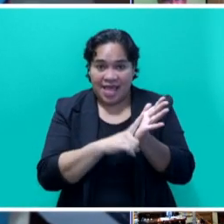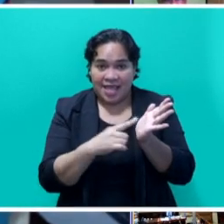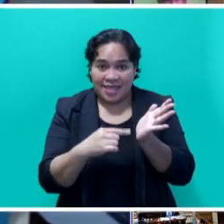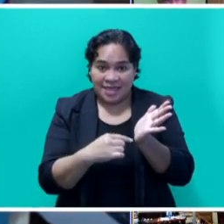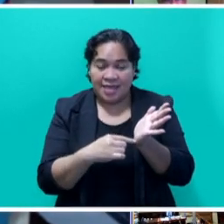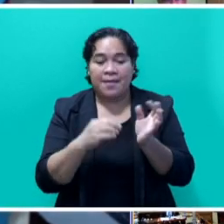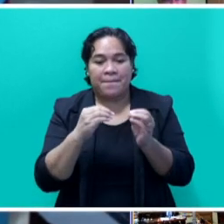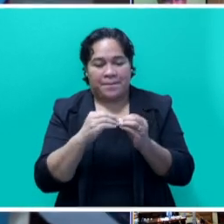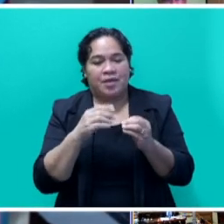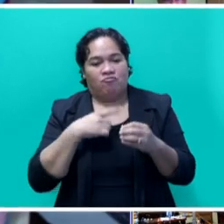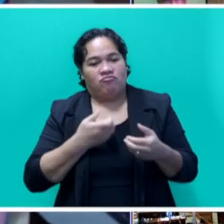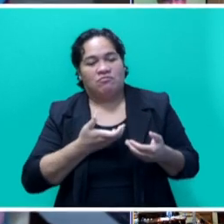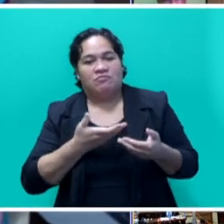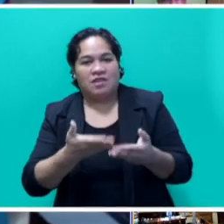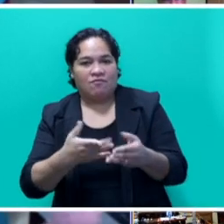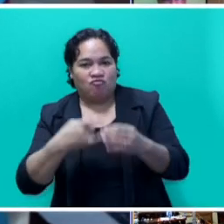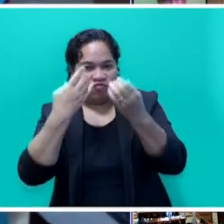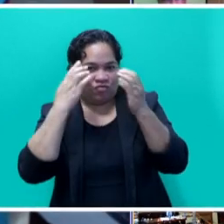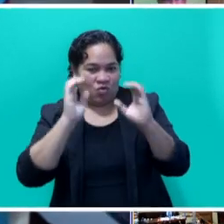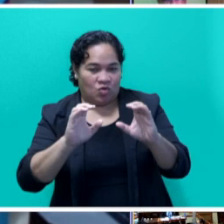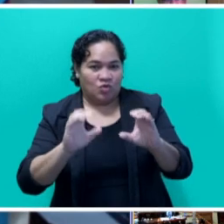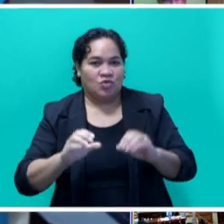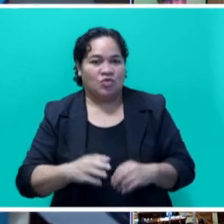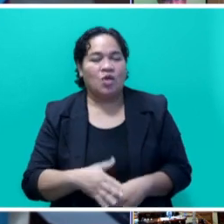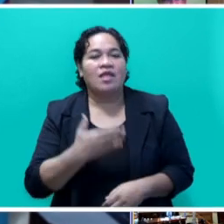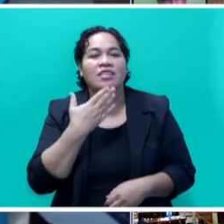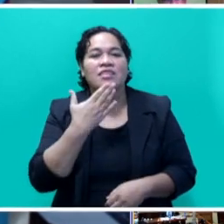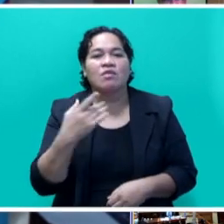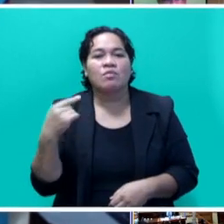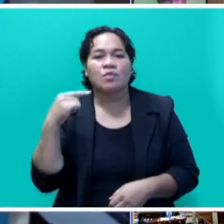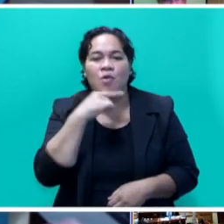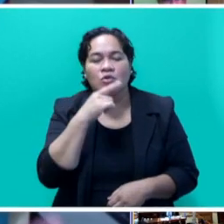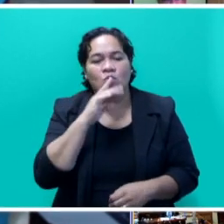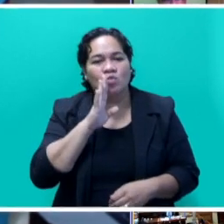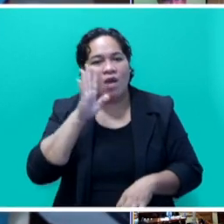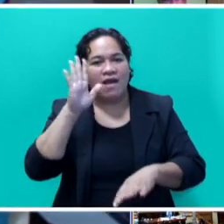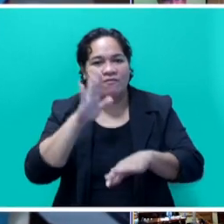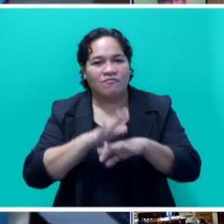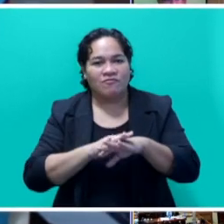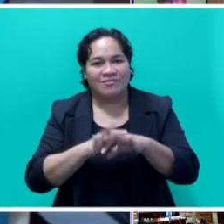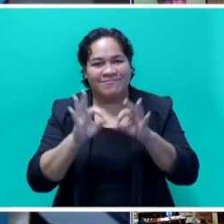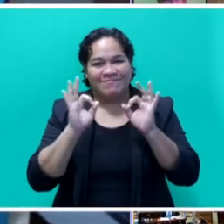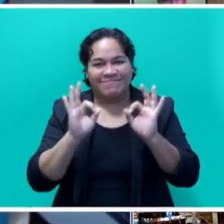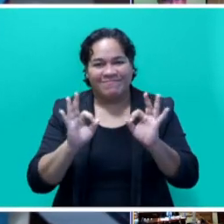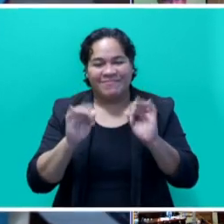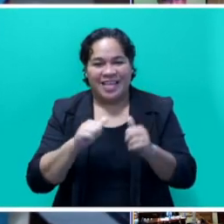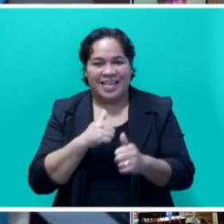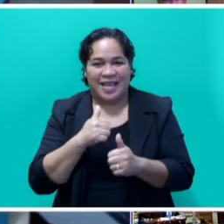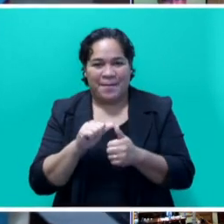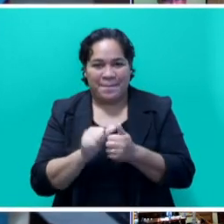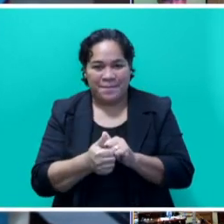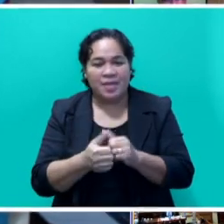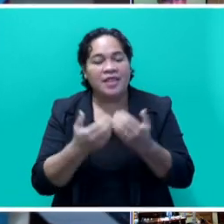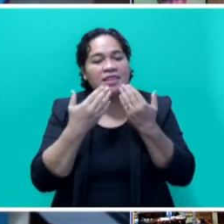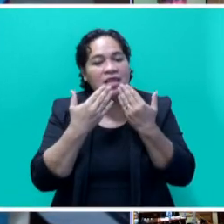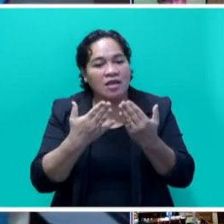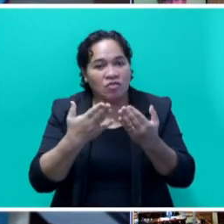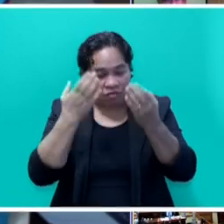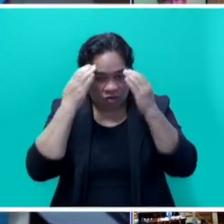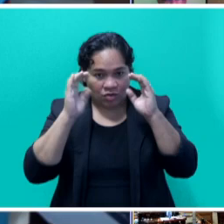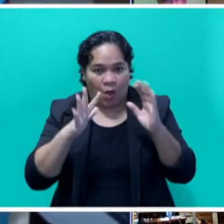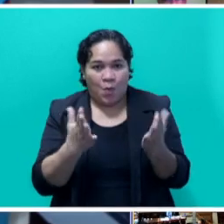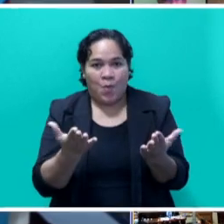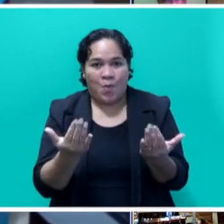plans. Thank you, boys. Thank you for the wonderful game. Naka coach, and welcome